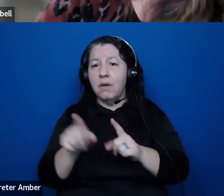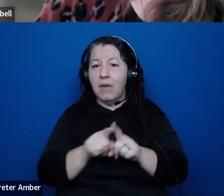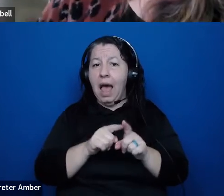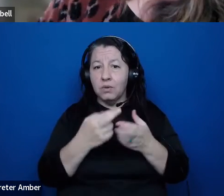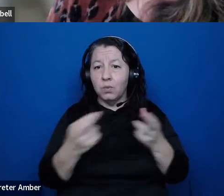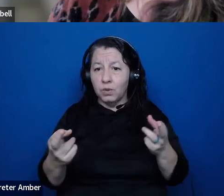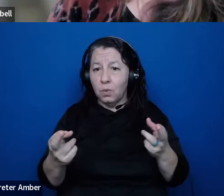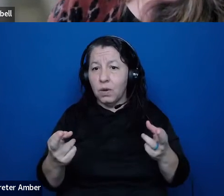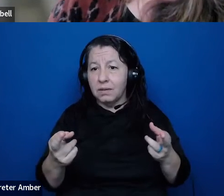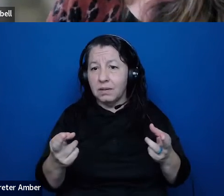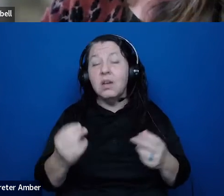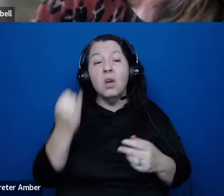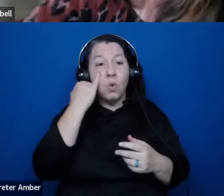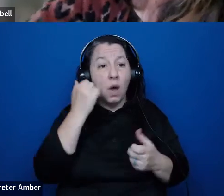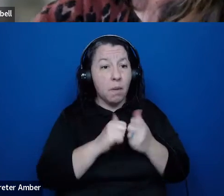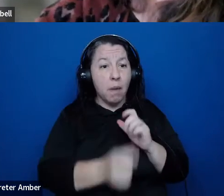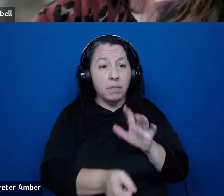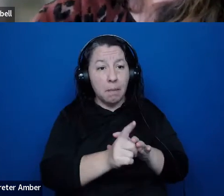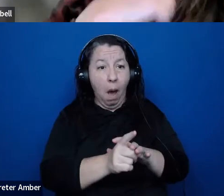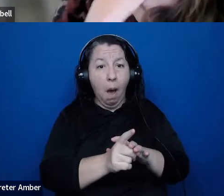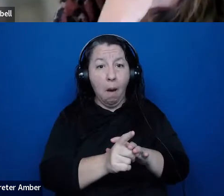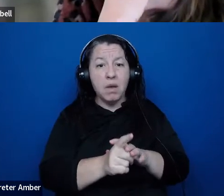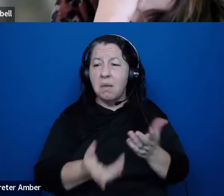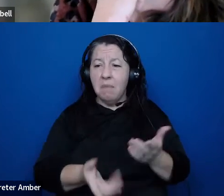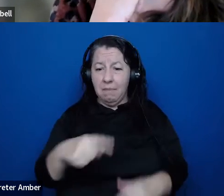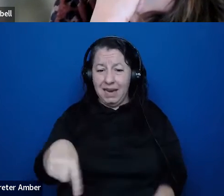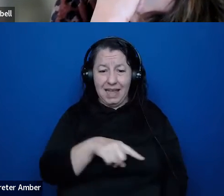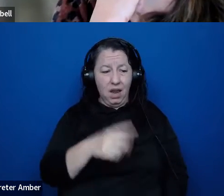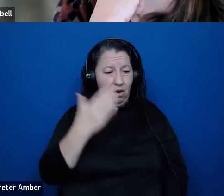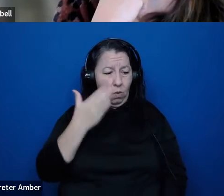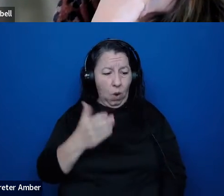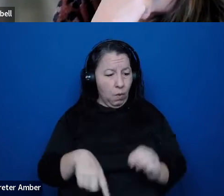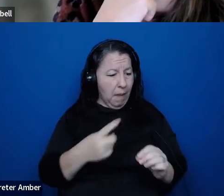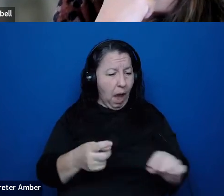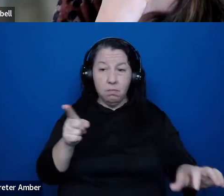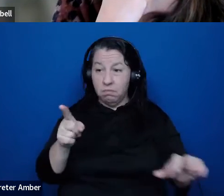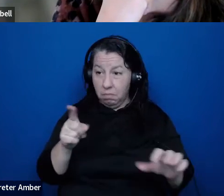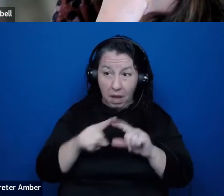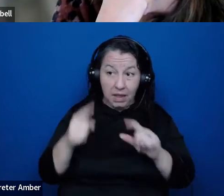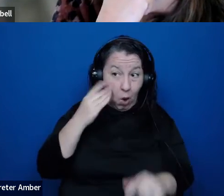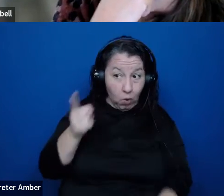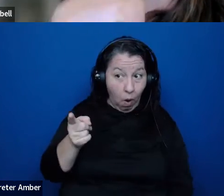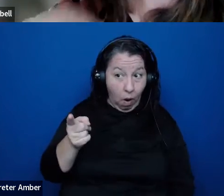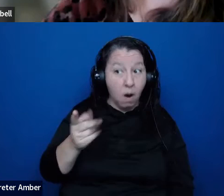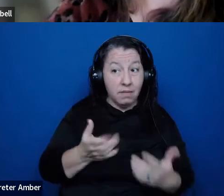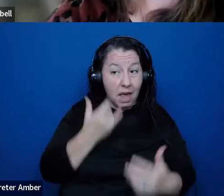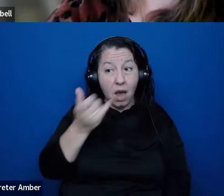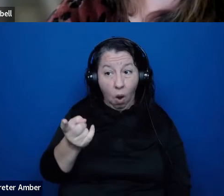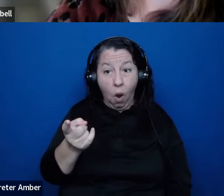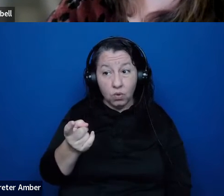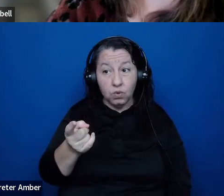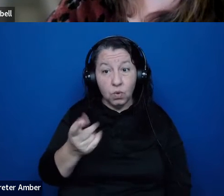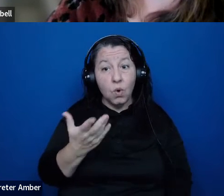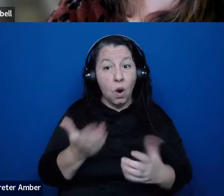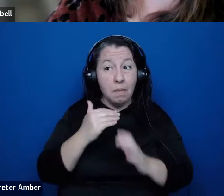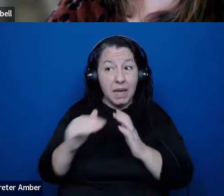issues come before the legislature that maybe they're not as familiar with, but you are, they might call you, or email you